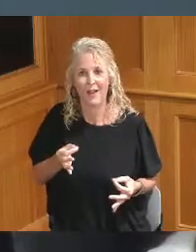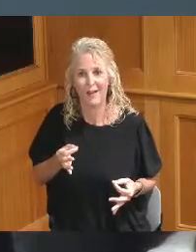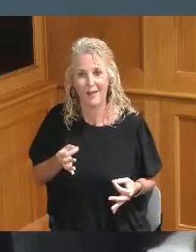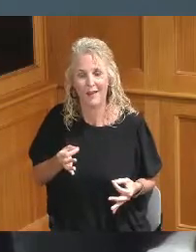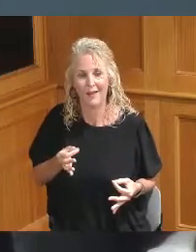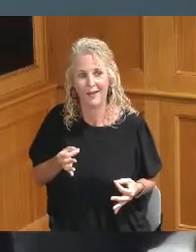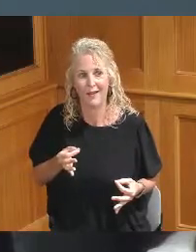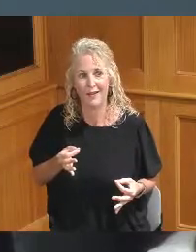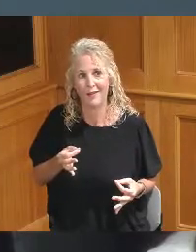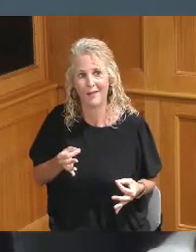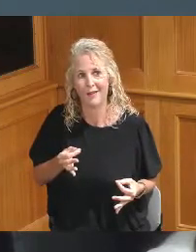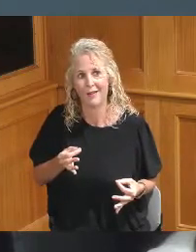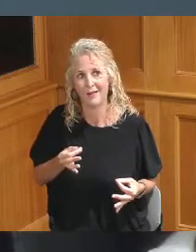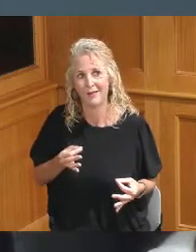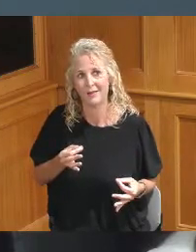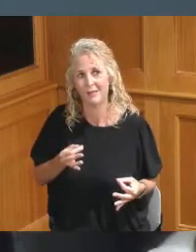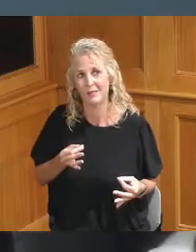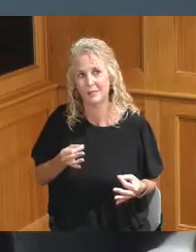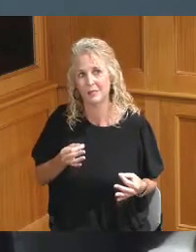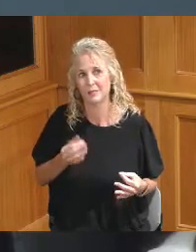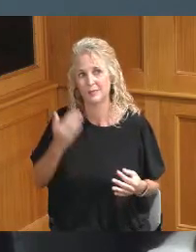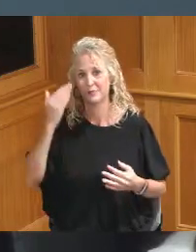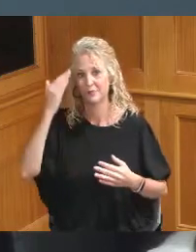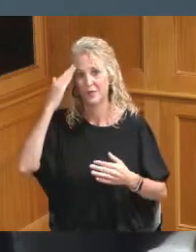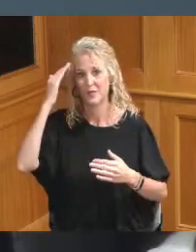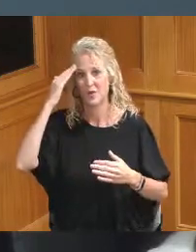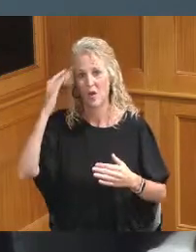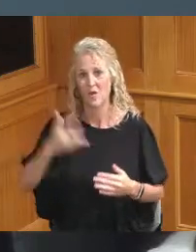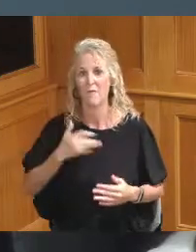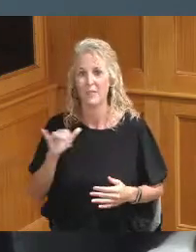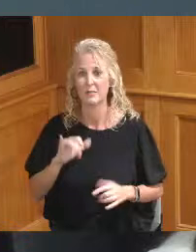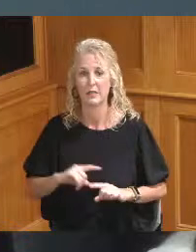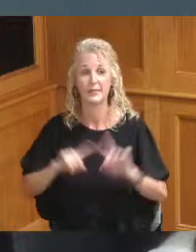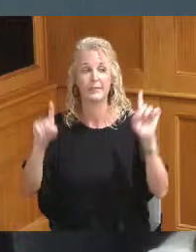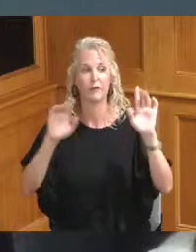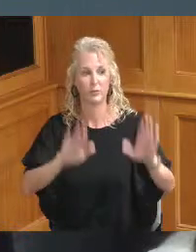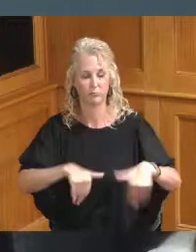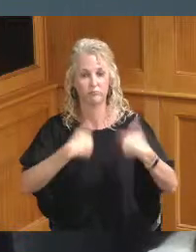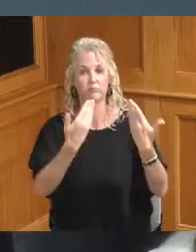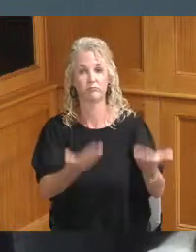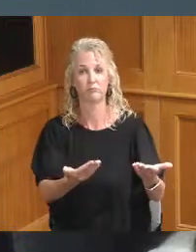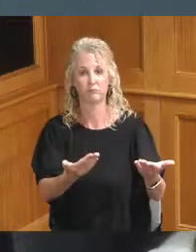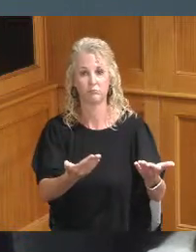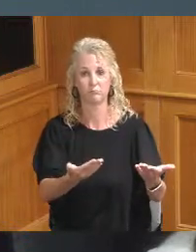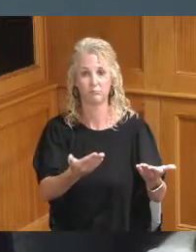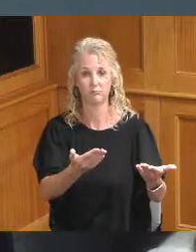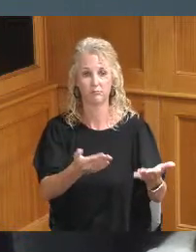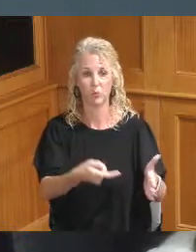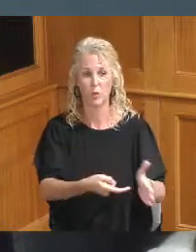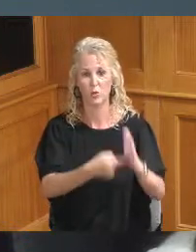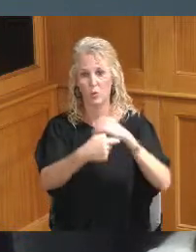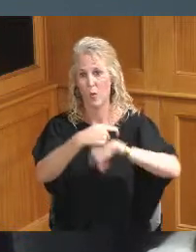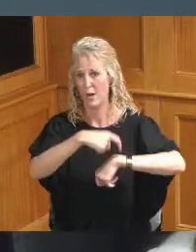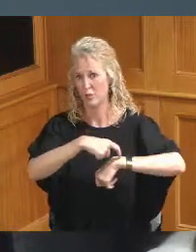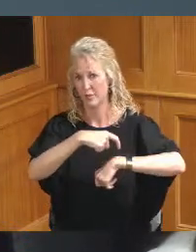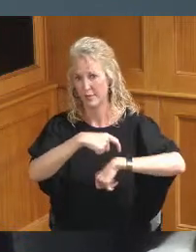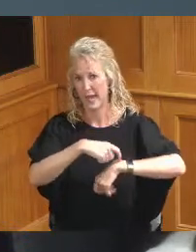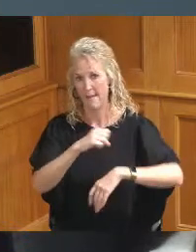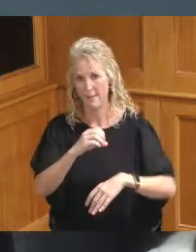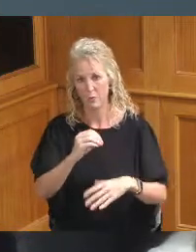because we're starting another cycle of something different, and that's going to take a while.